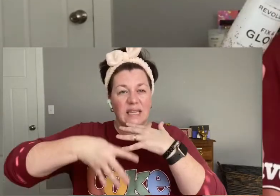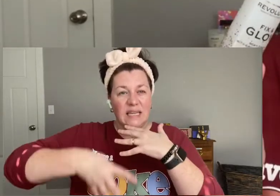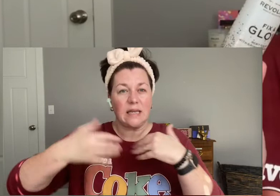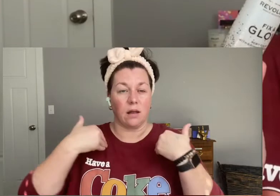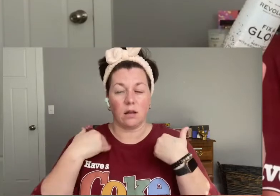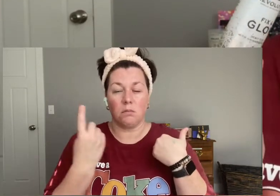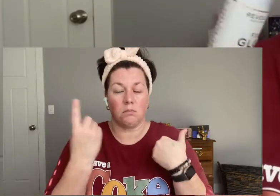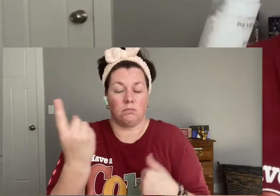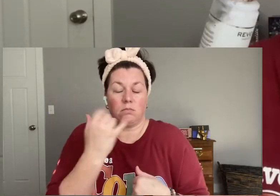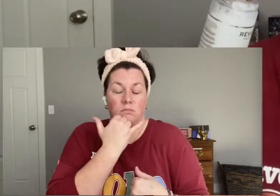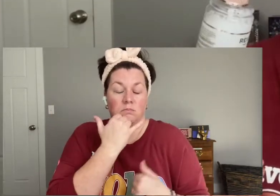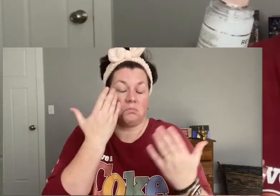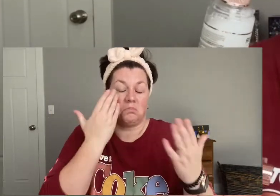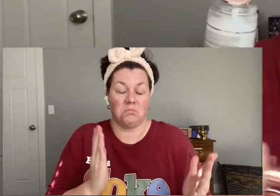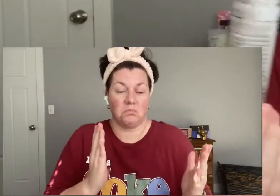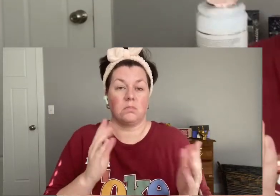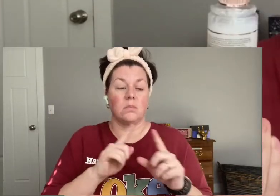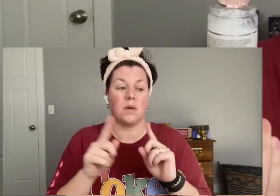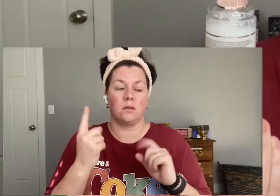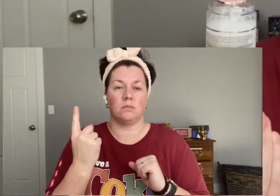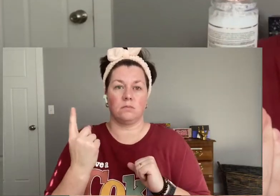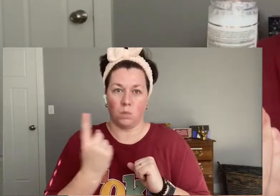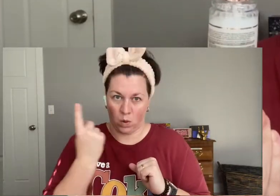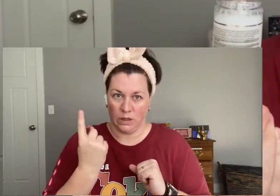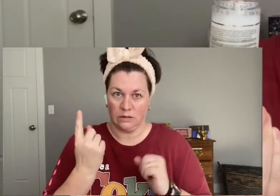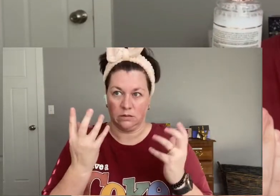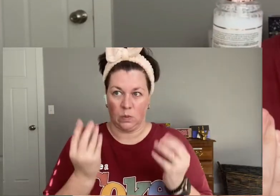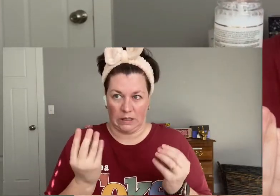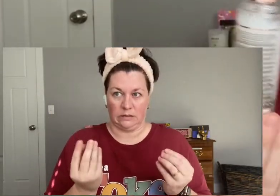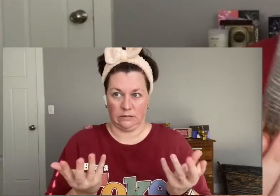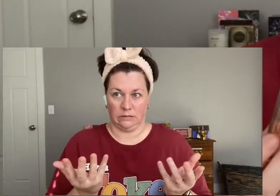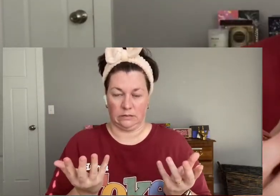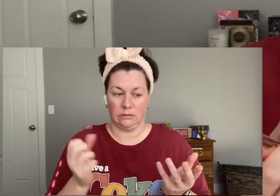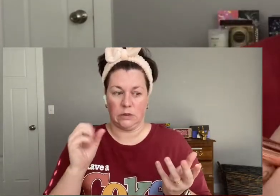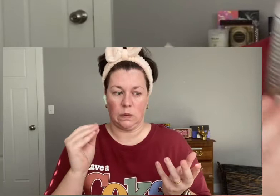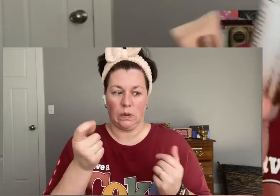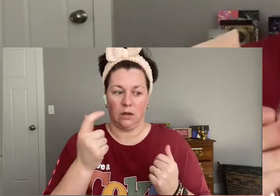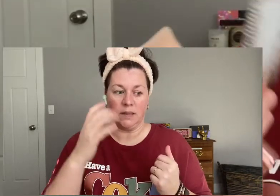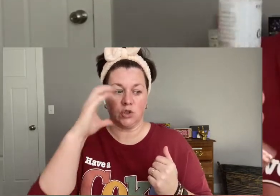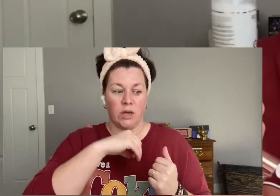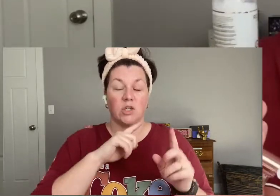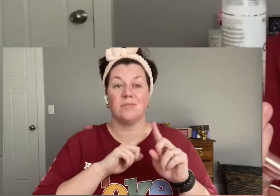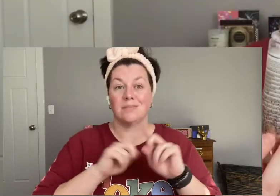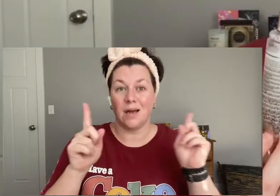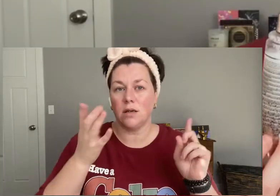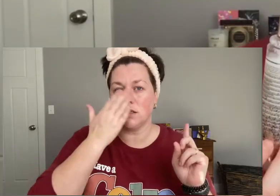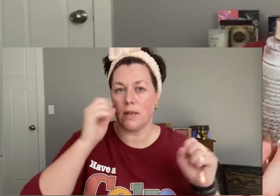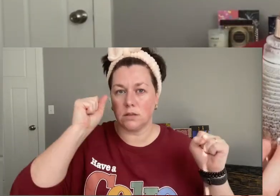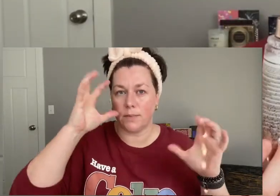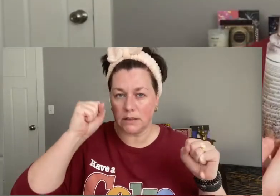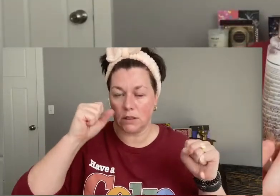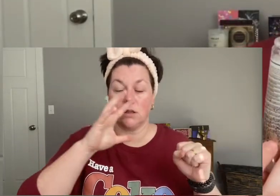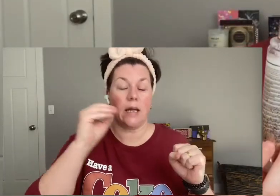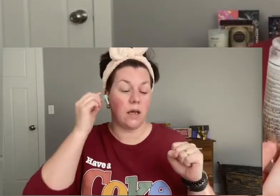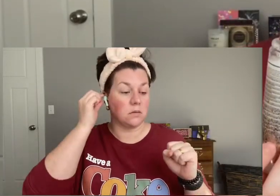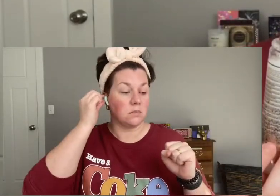applicator stays wet all the time. And I don't know exactly why. Before I even used it, I took the cap off. There was